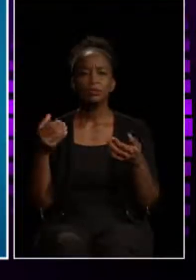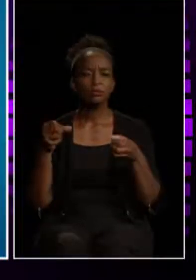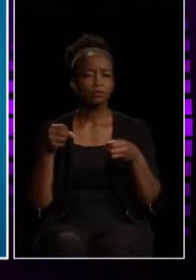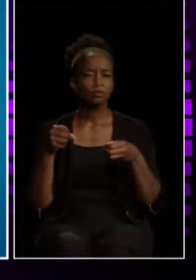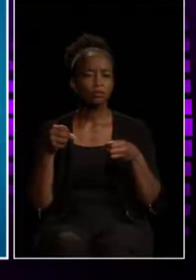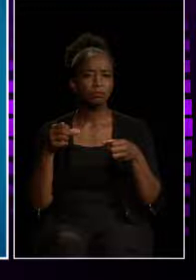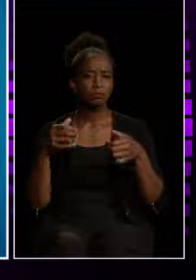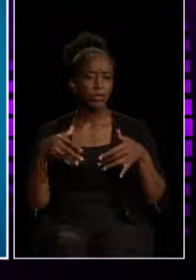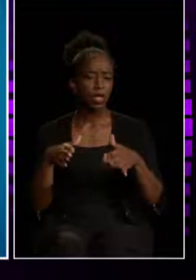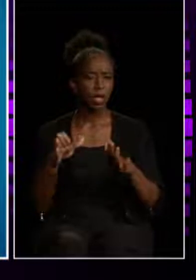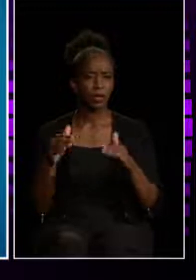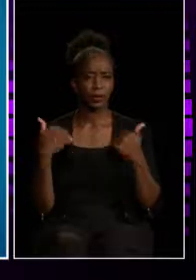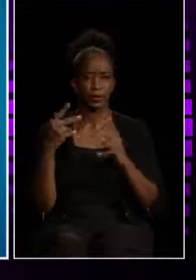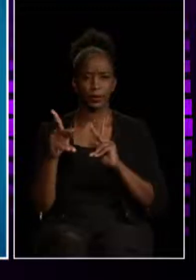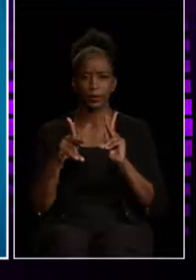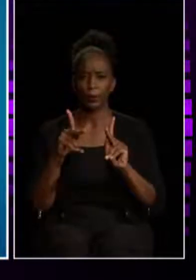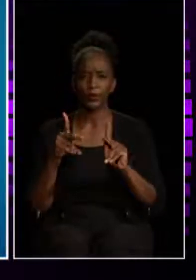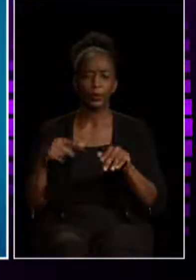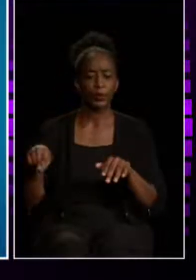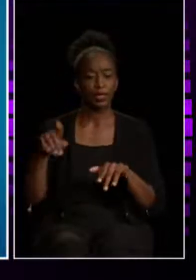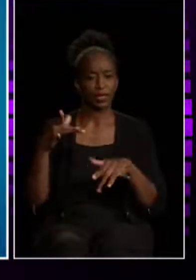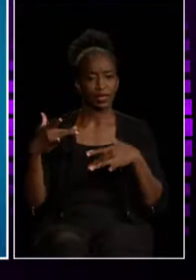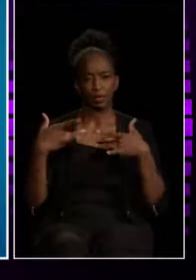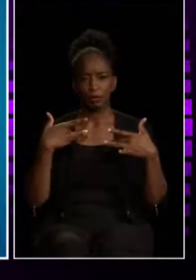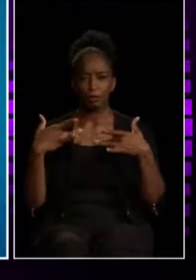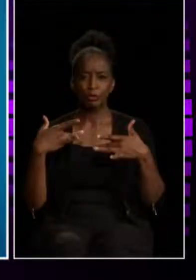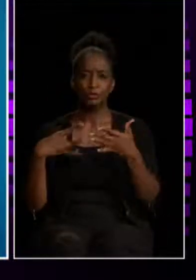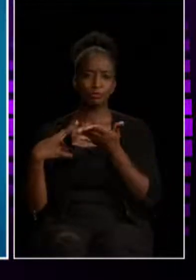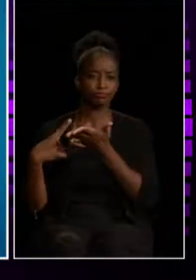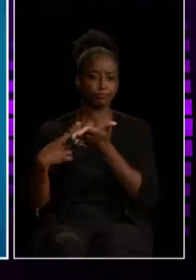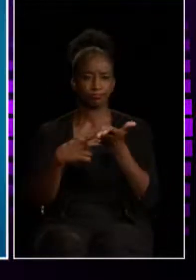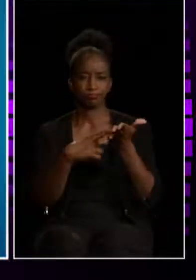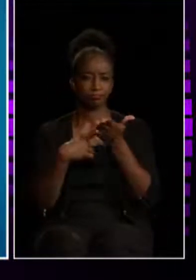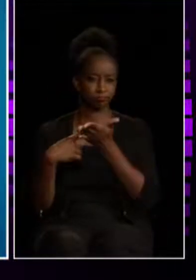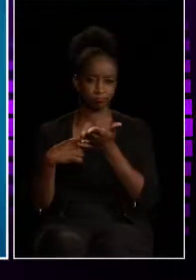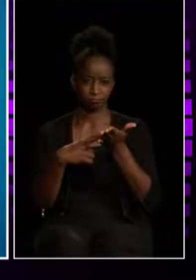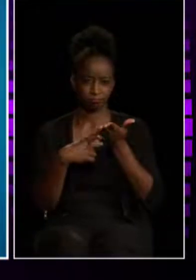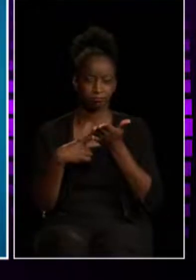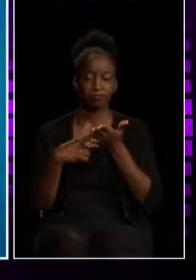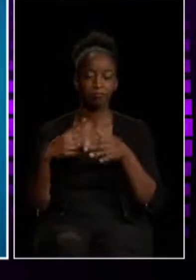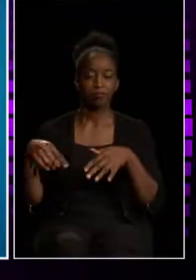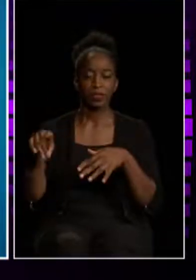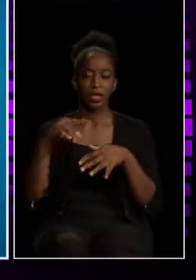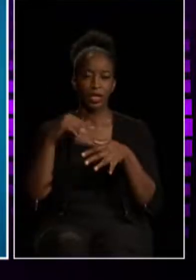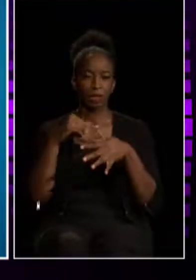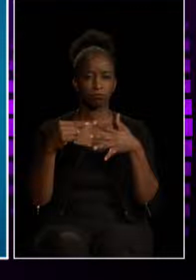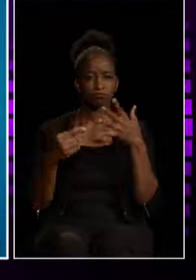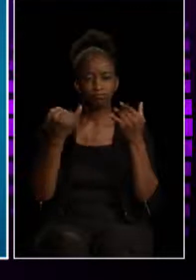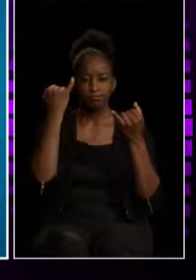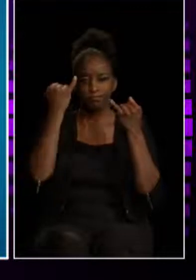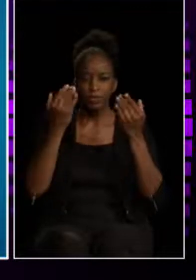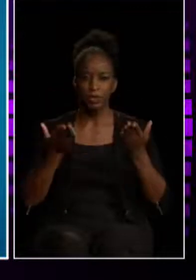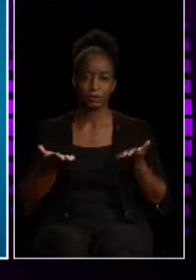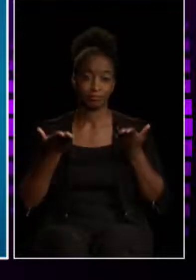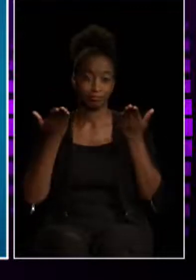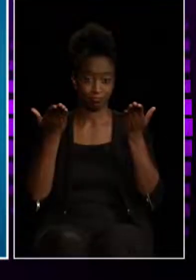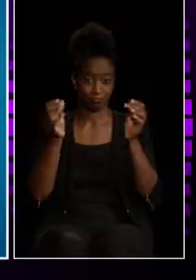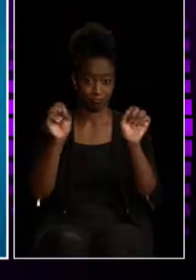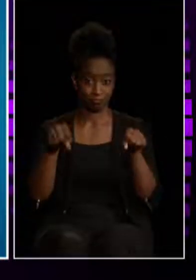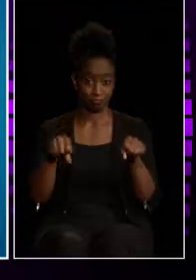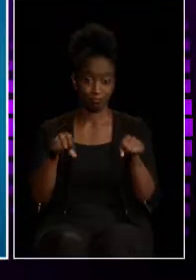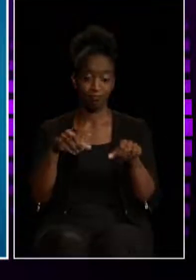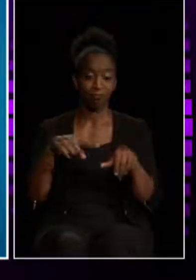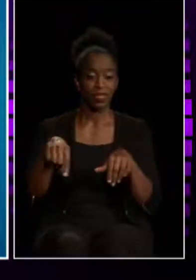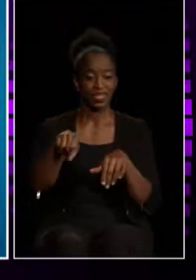of the day, but most importantly, offer their concerns as well. In addition to that, it provides experts with the opportunity to come and give their